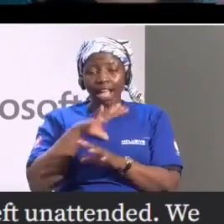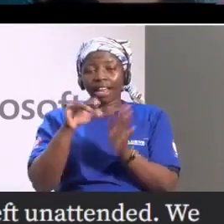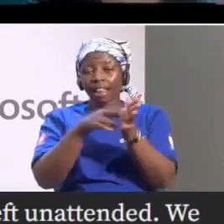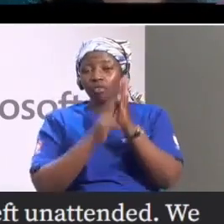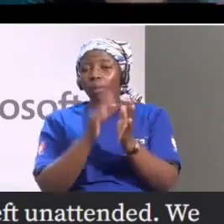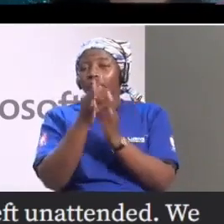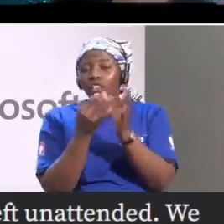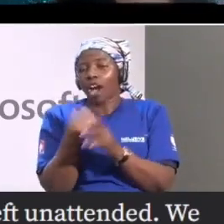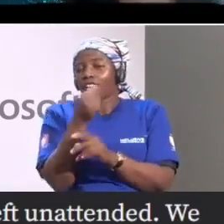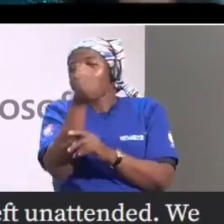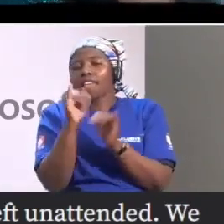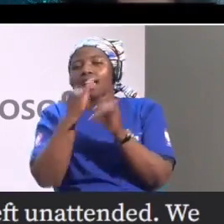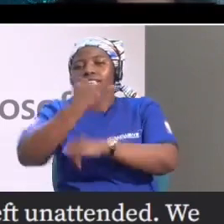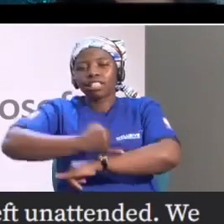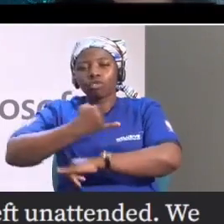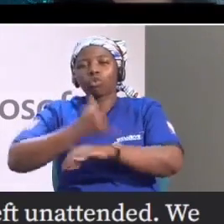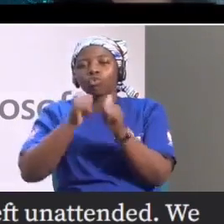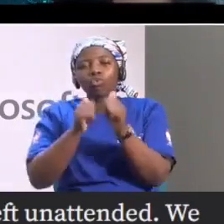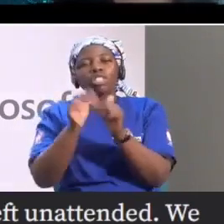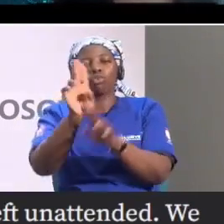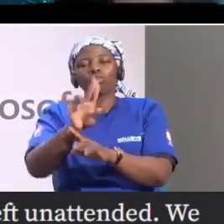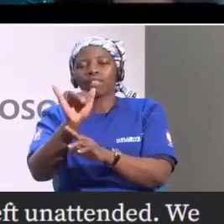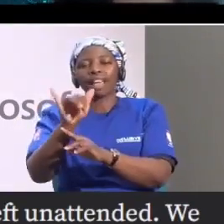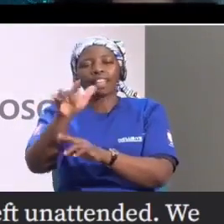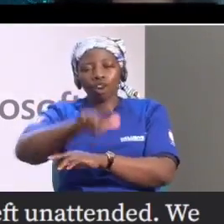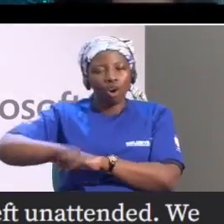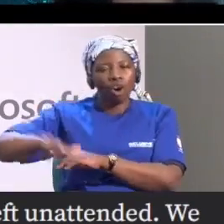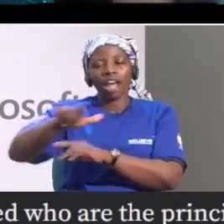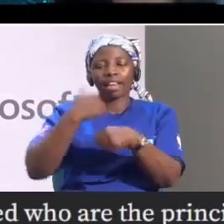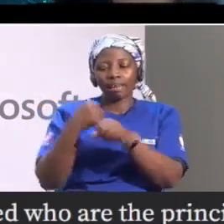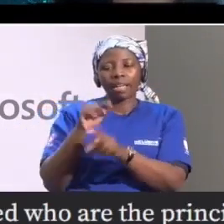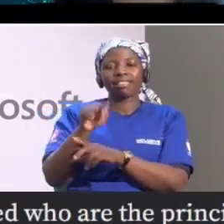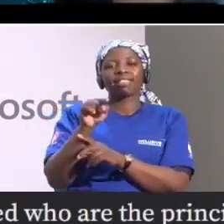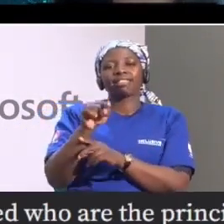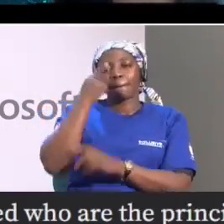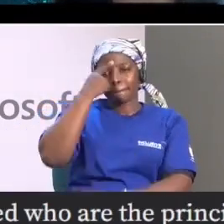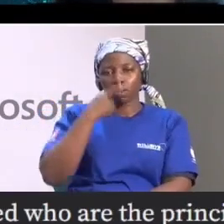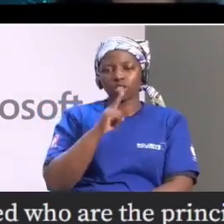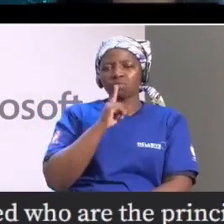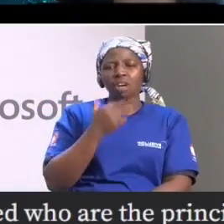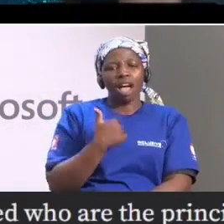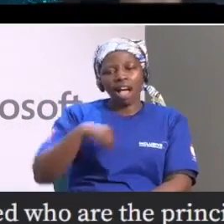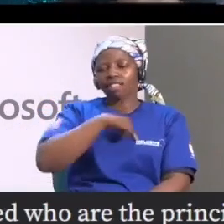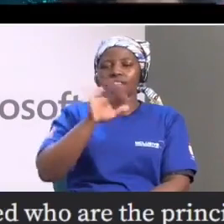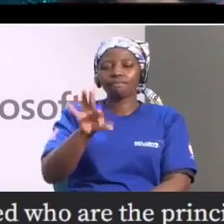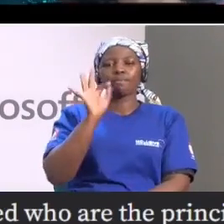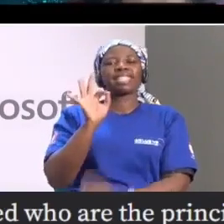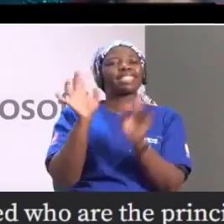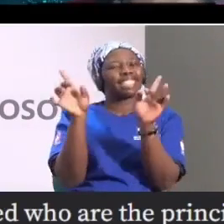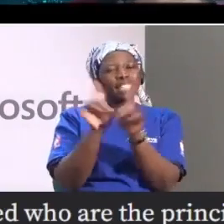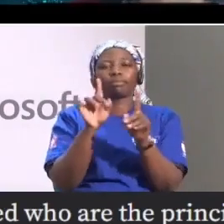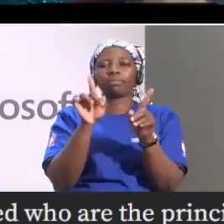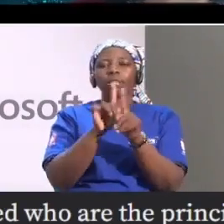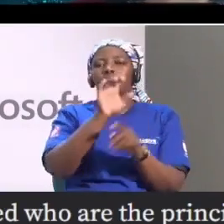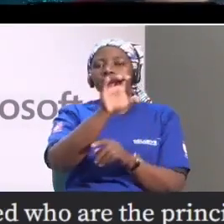there is an entity that now domesticates it and makes it policy. So we have picked it up as Communications Authority